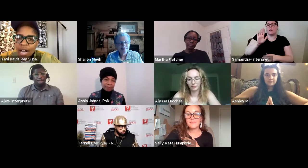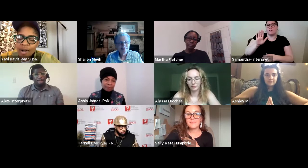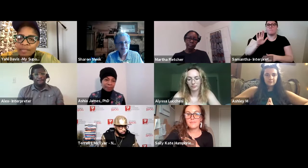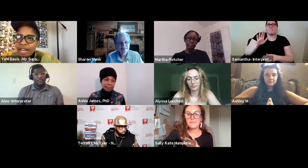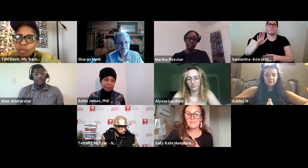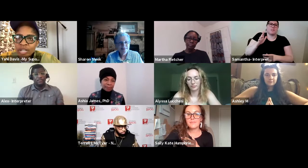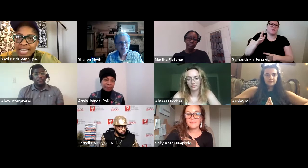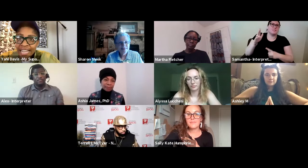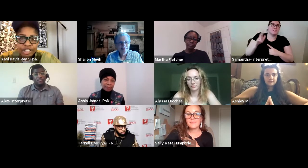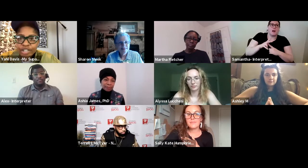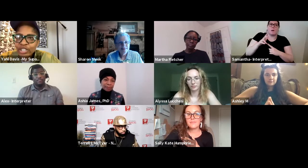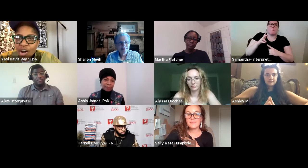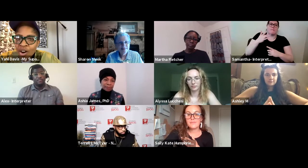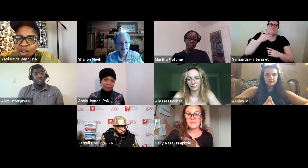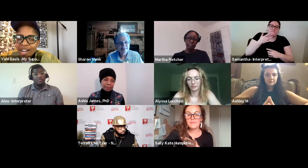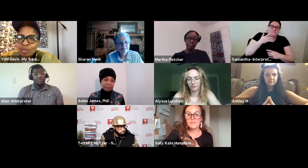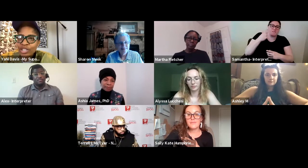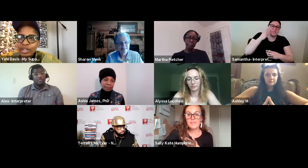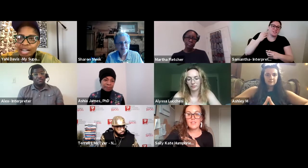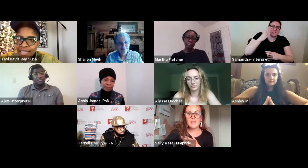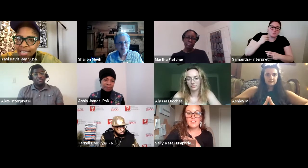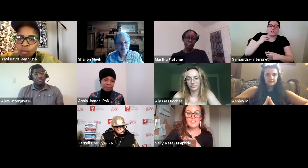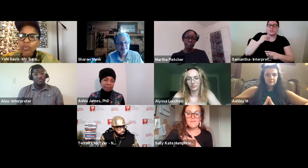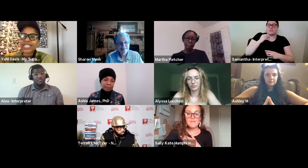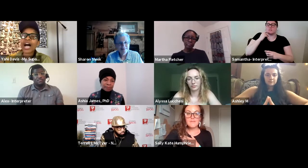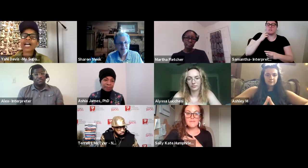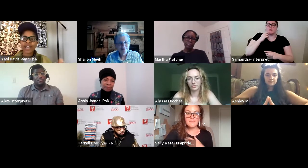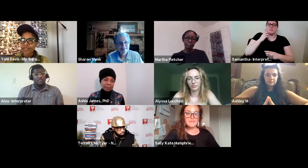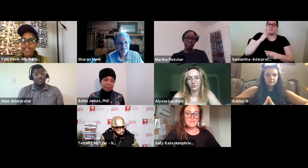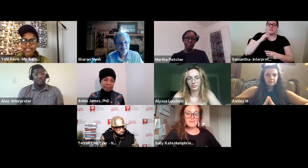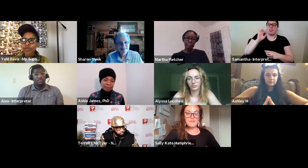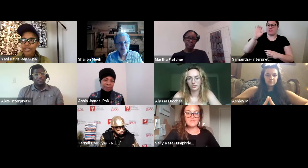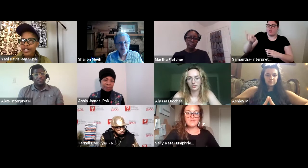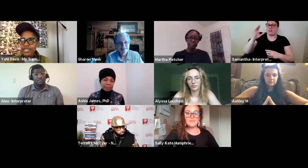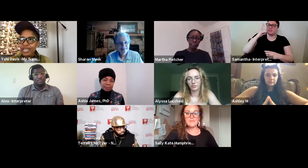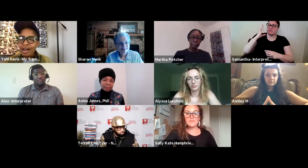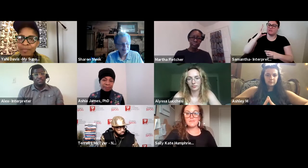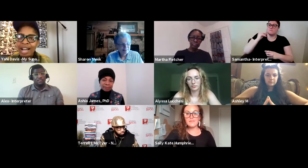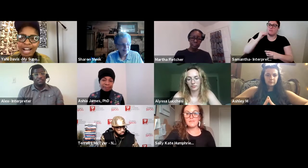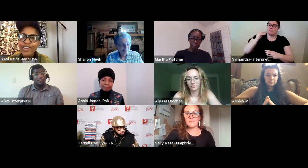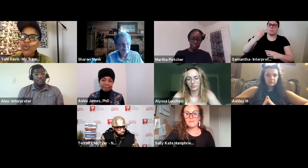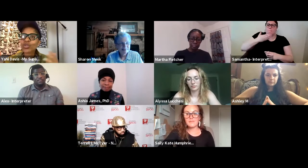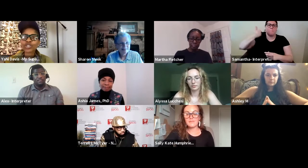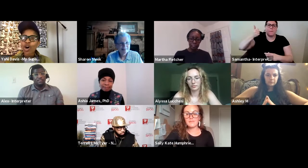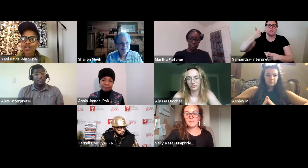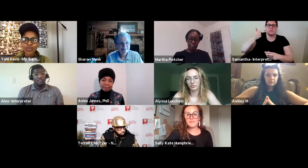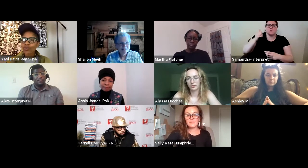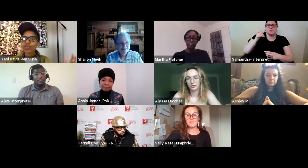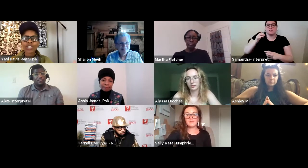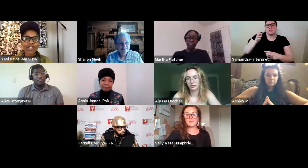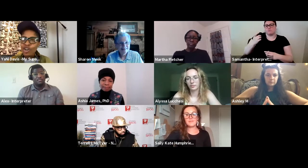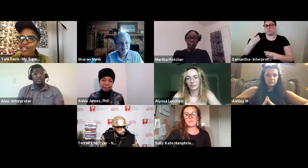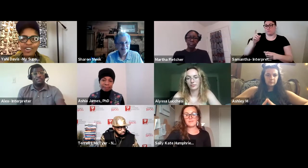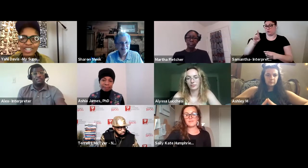gentleman that was at Cherry Log when you got there? What was the highlight of that experience? I know when we talked,